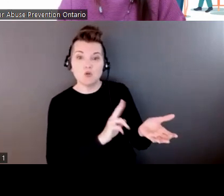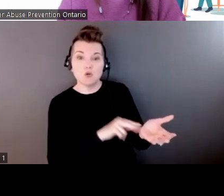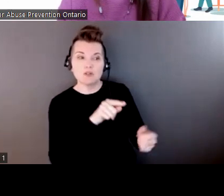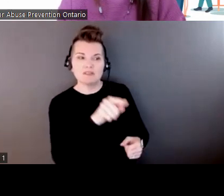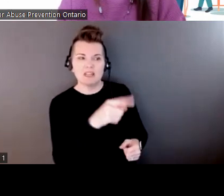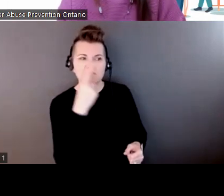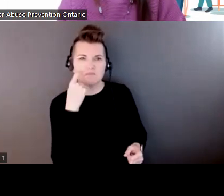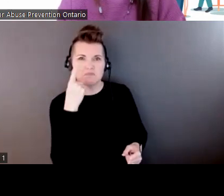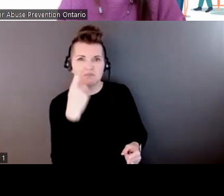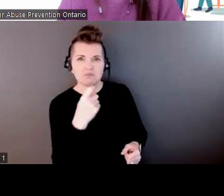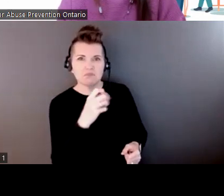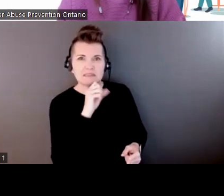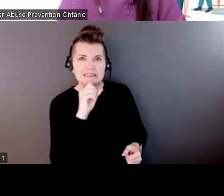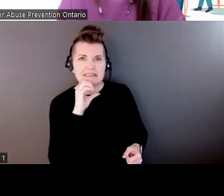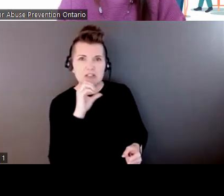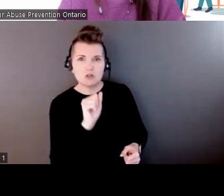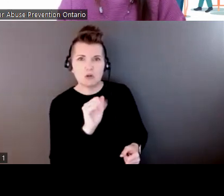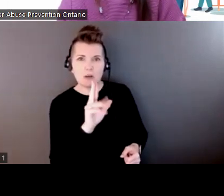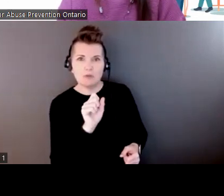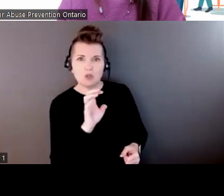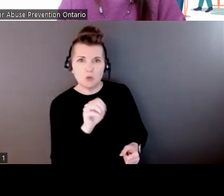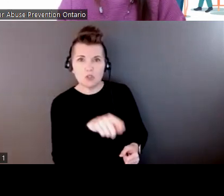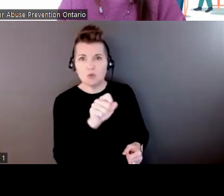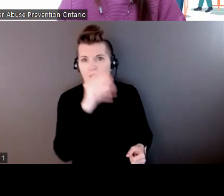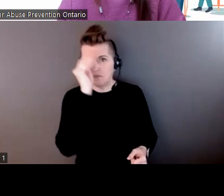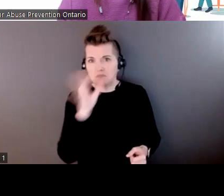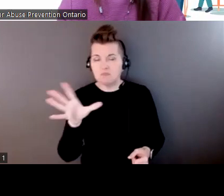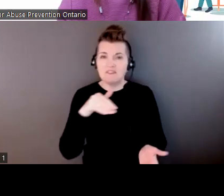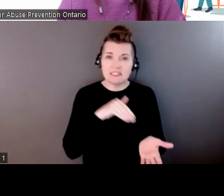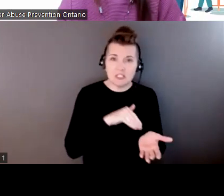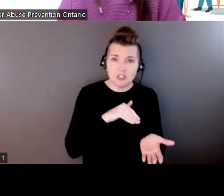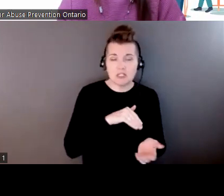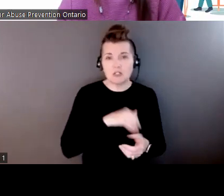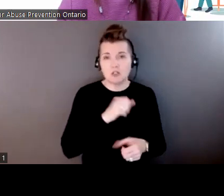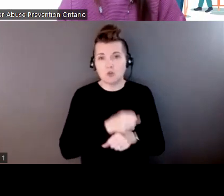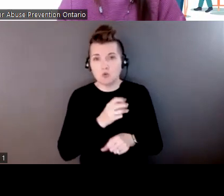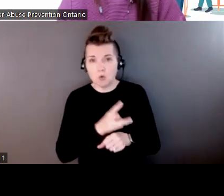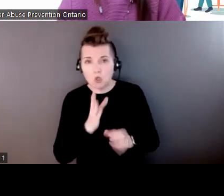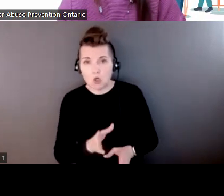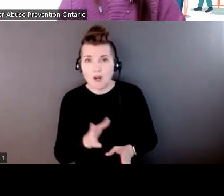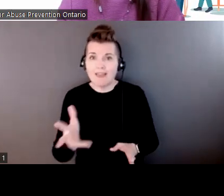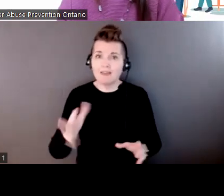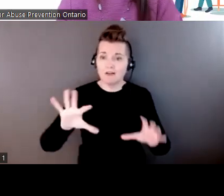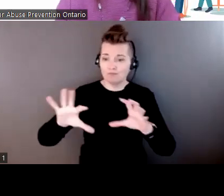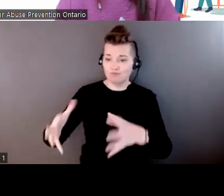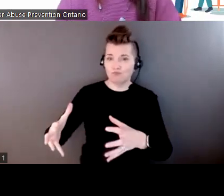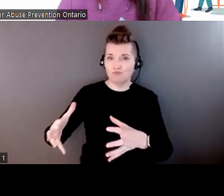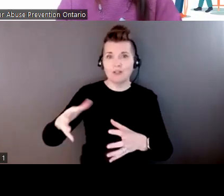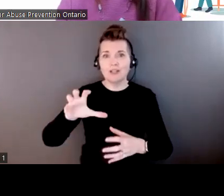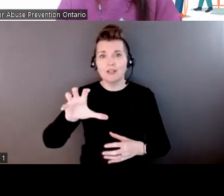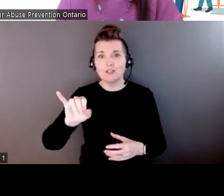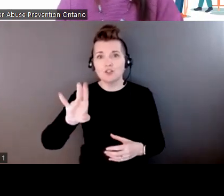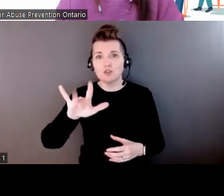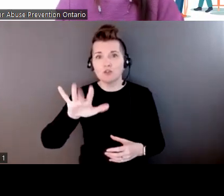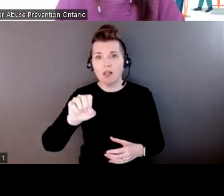abuse, there's still the physician, the social worker, we're part of their circle of care. Bioethicists